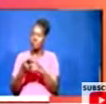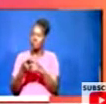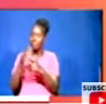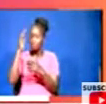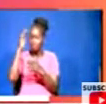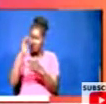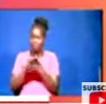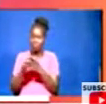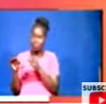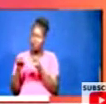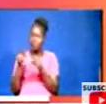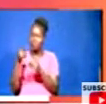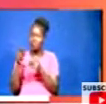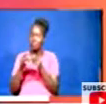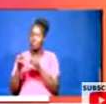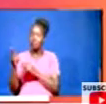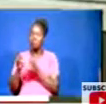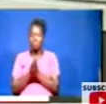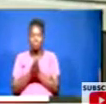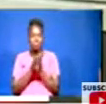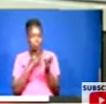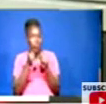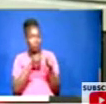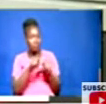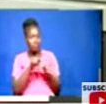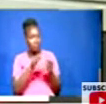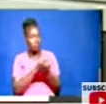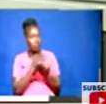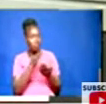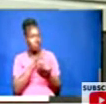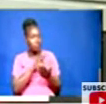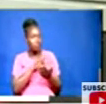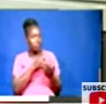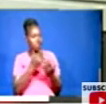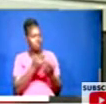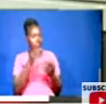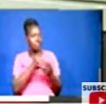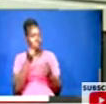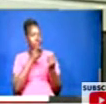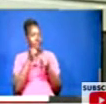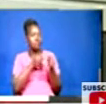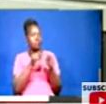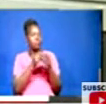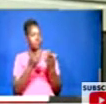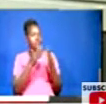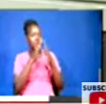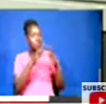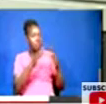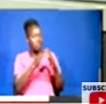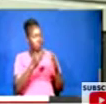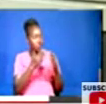be moving in the right direction. Let's talk about something else that the president talked about, and this is the issue of housing. I know it has